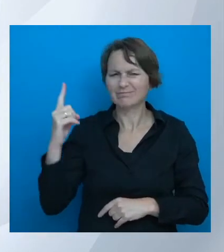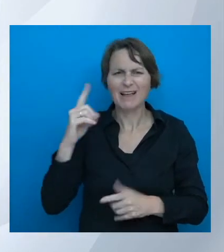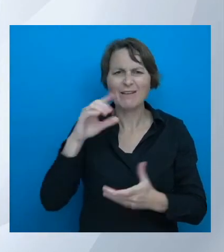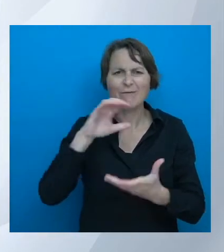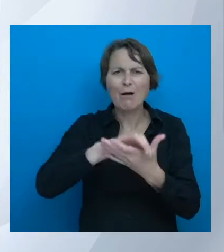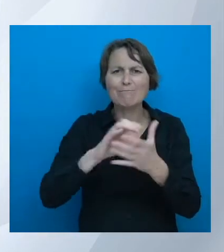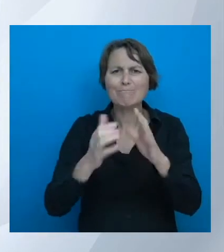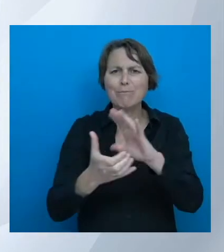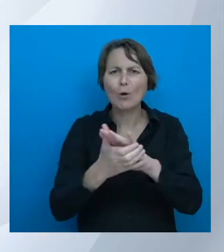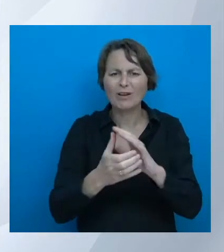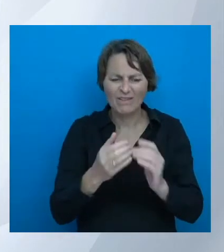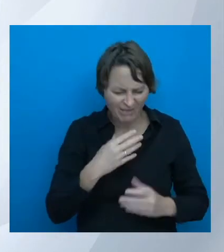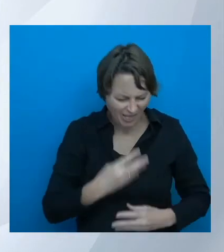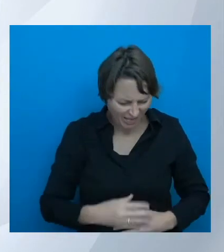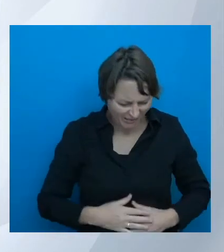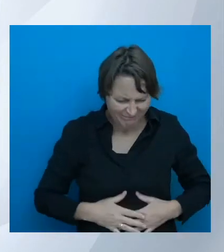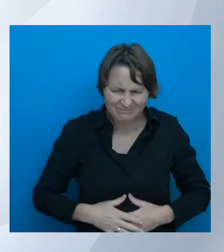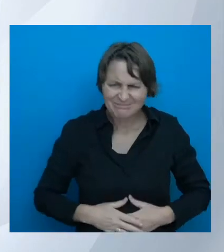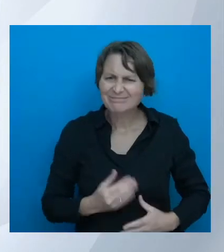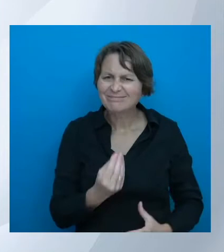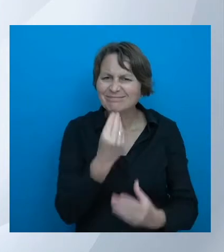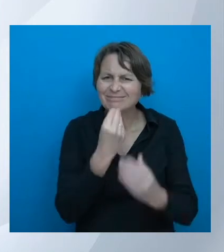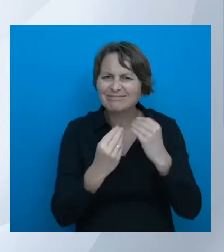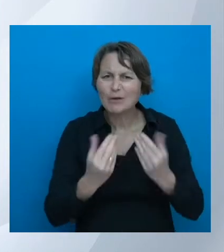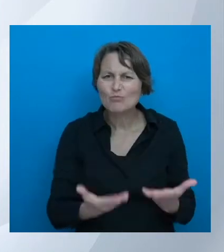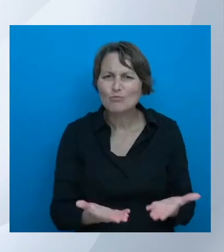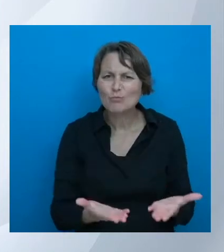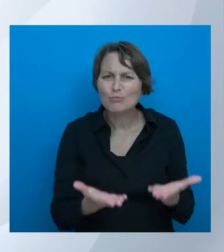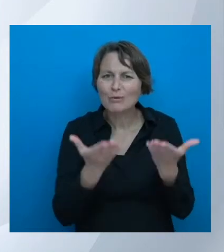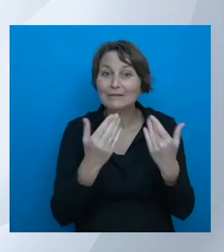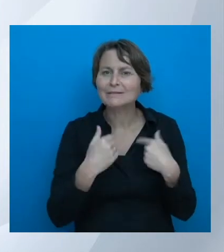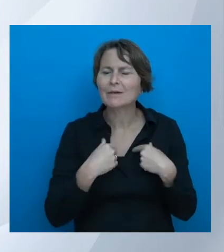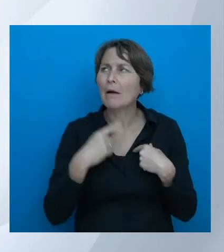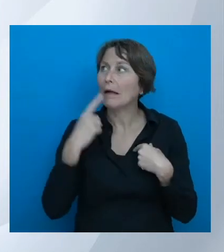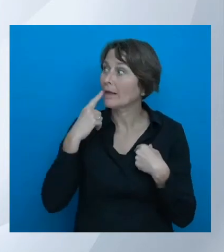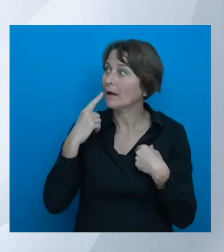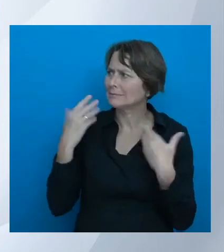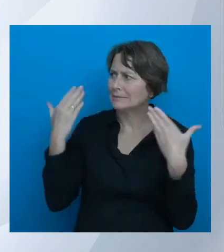know. I assumed it was dinner, by the way.